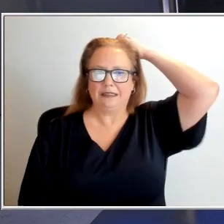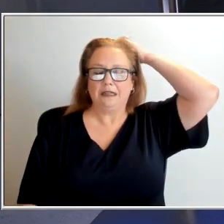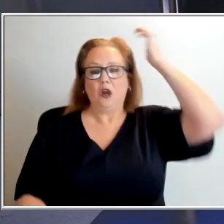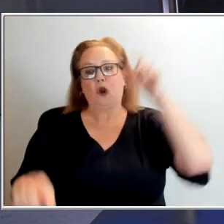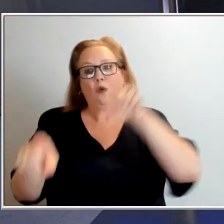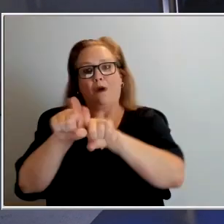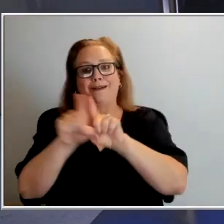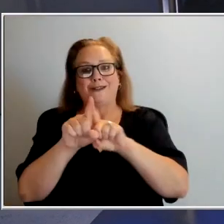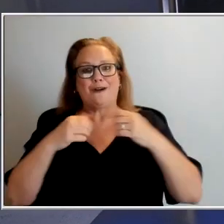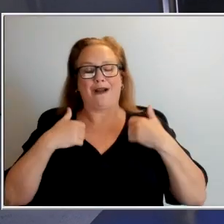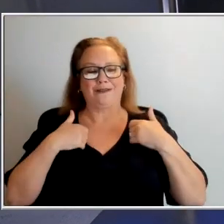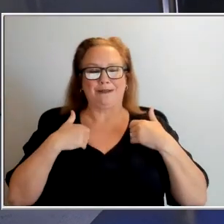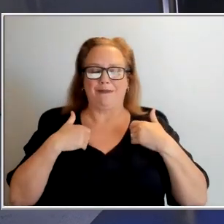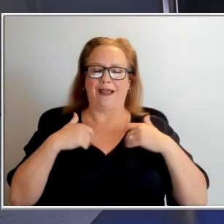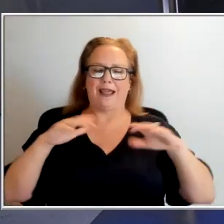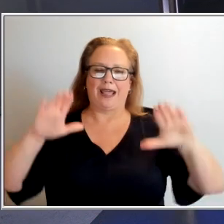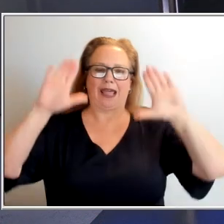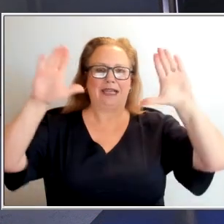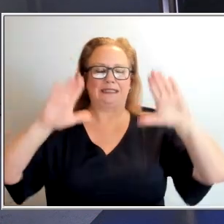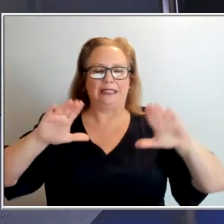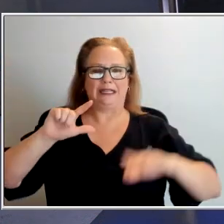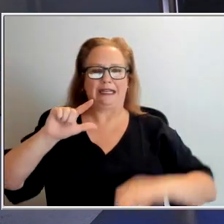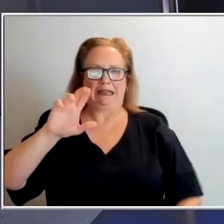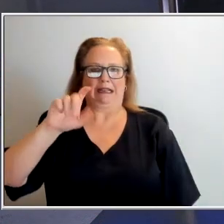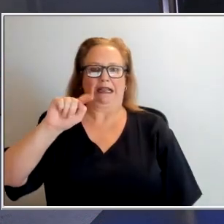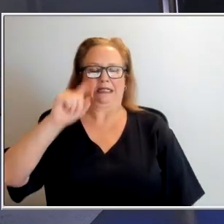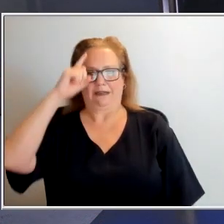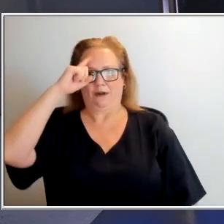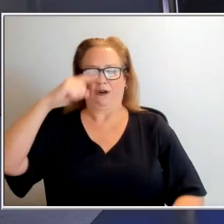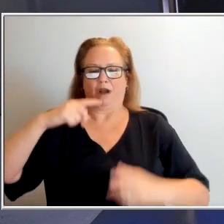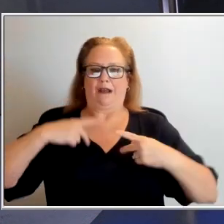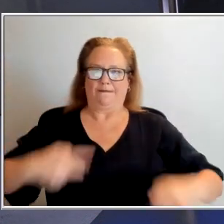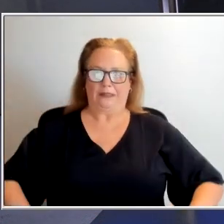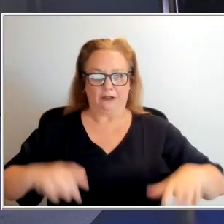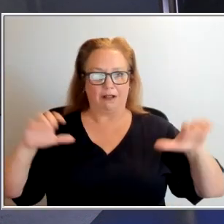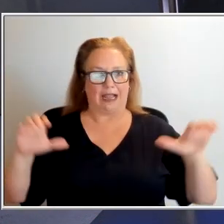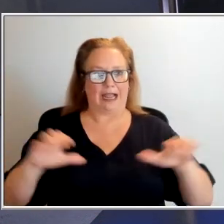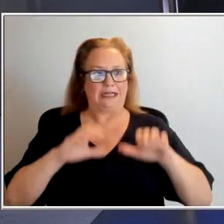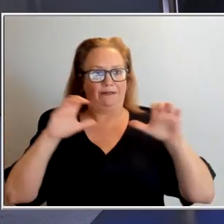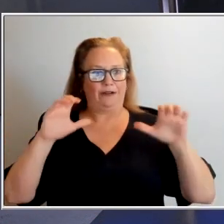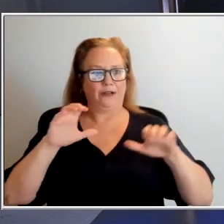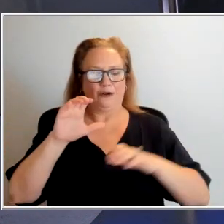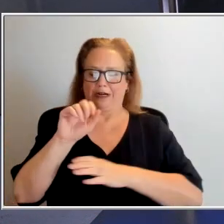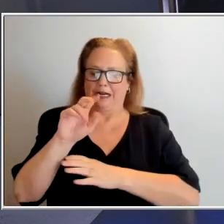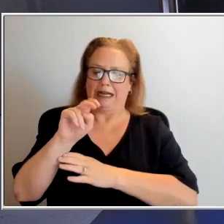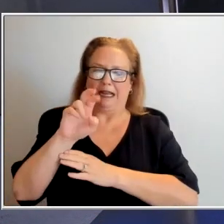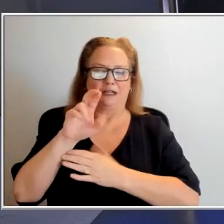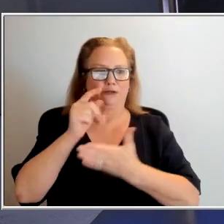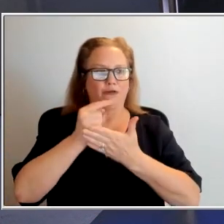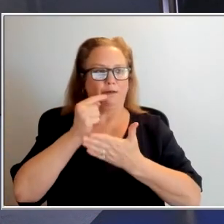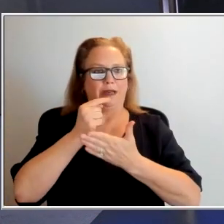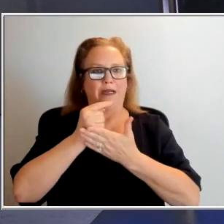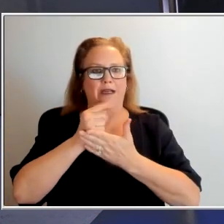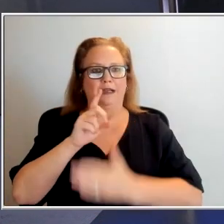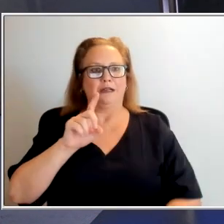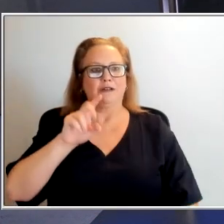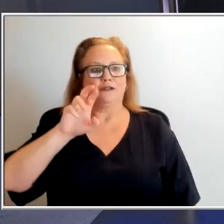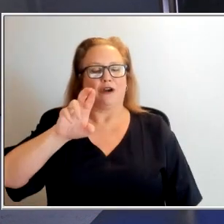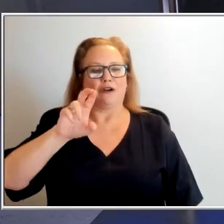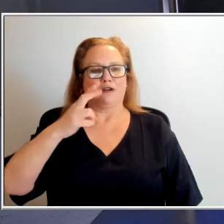awesome and excellent guests for this discussion on physical activity during cancer treatment. Dr. Jeff Holzberlein is a